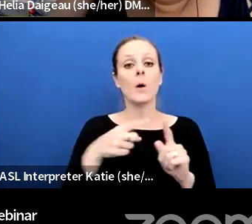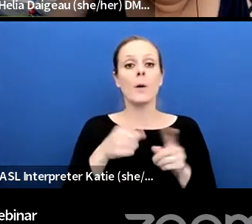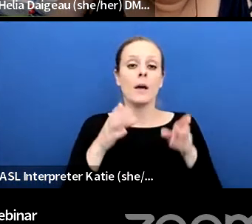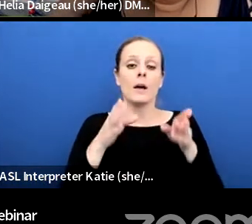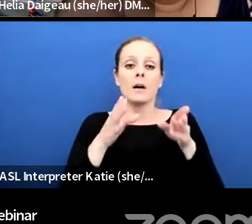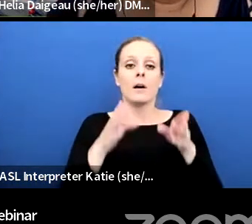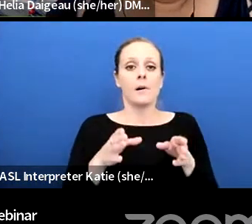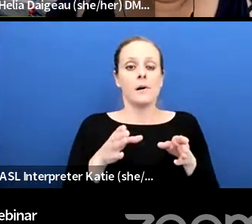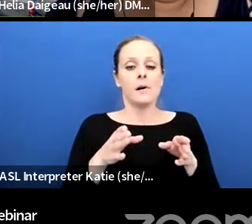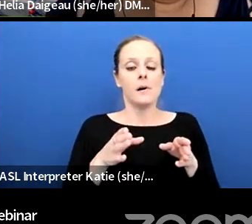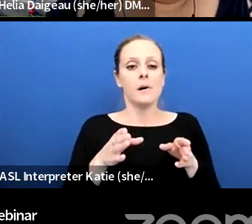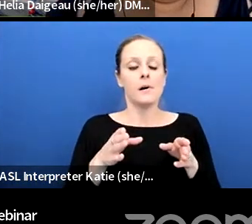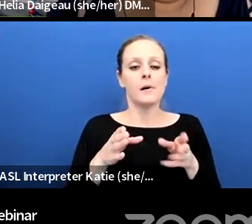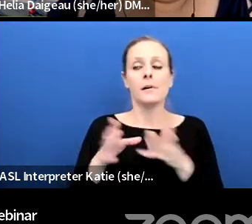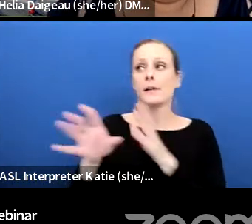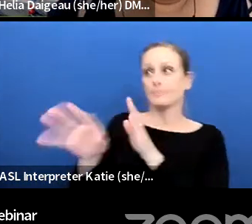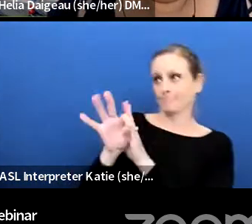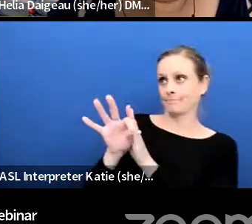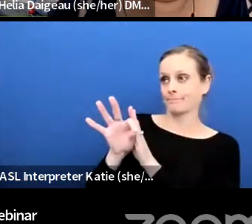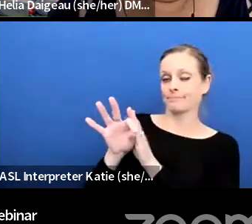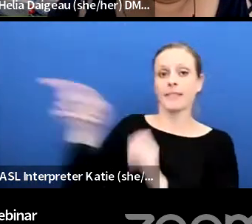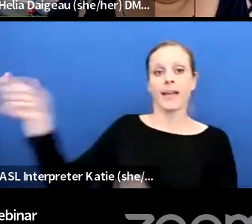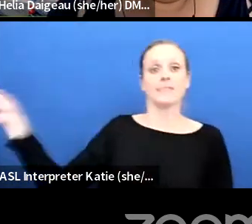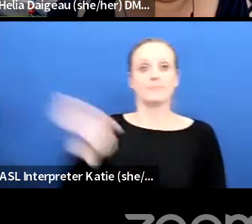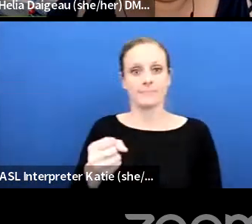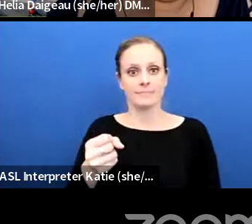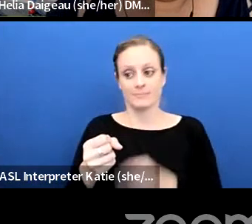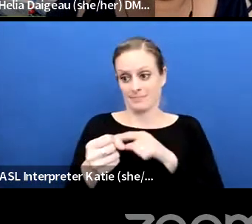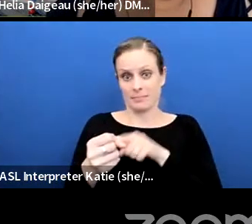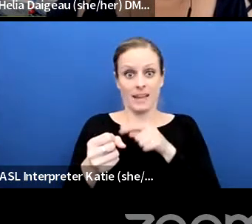now in your new district, they might not know anything about your